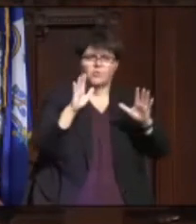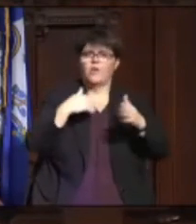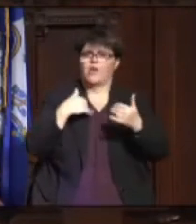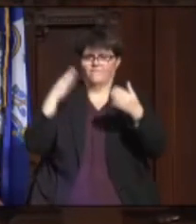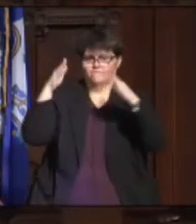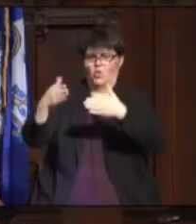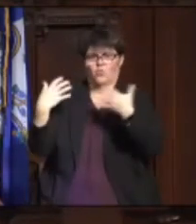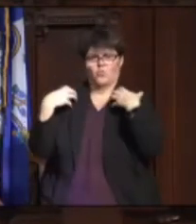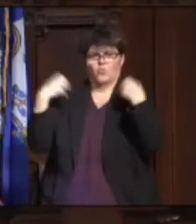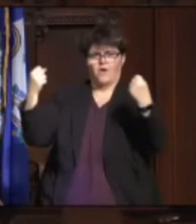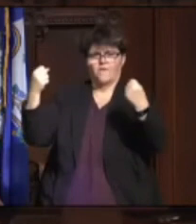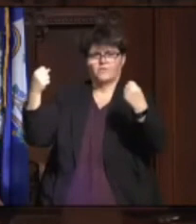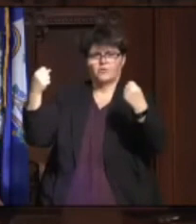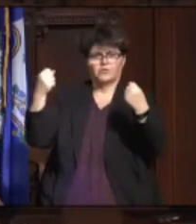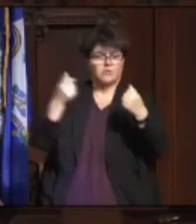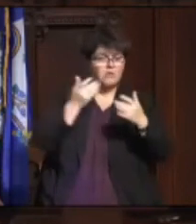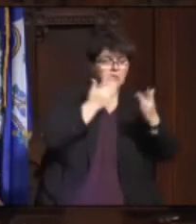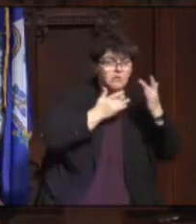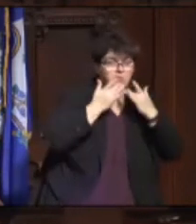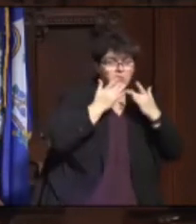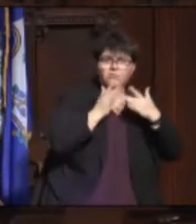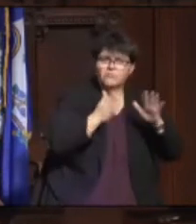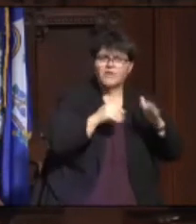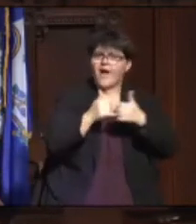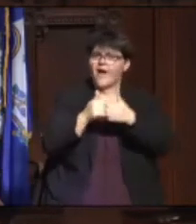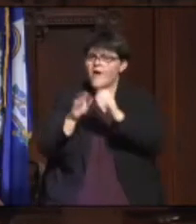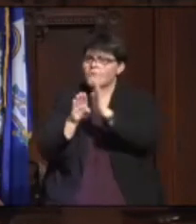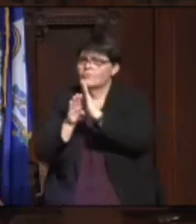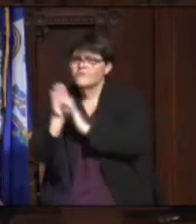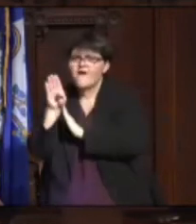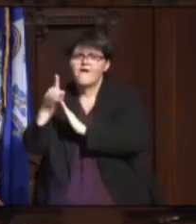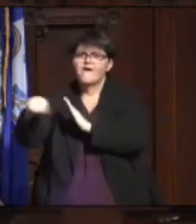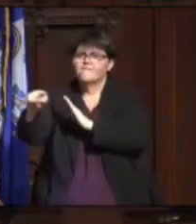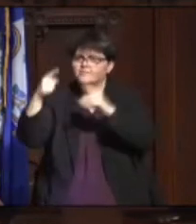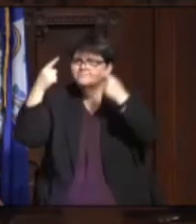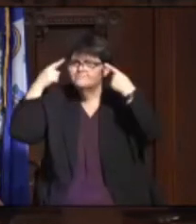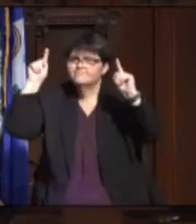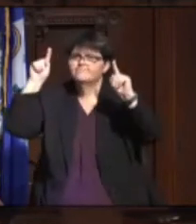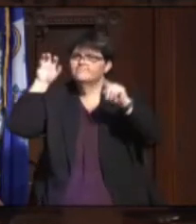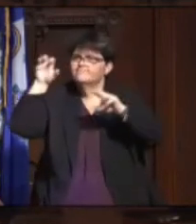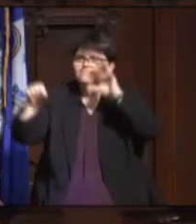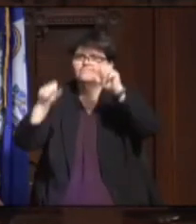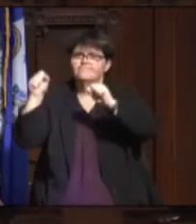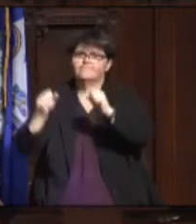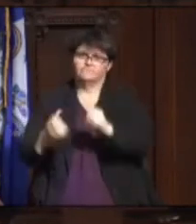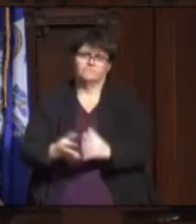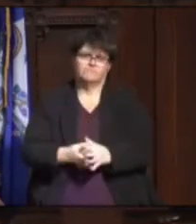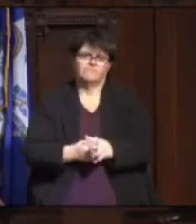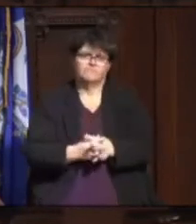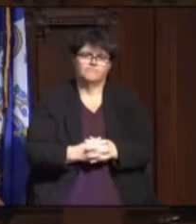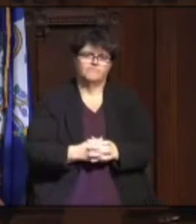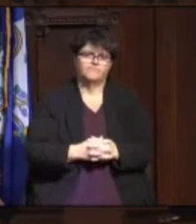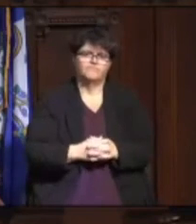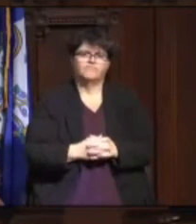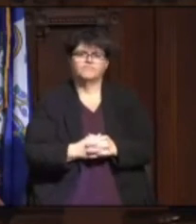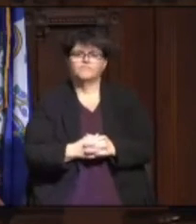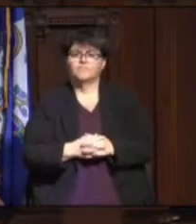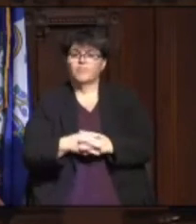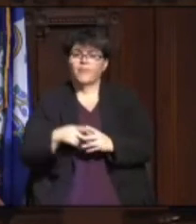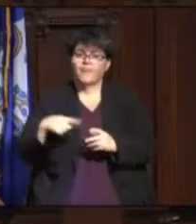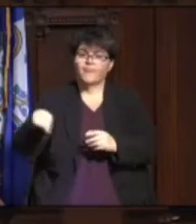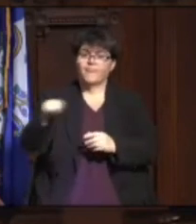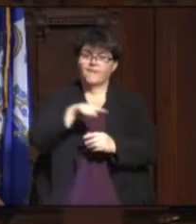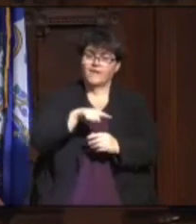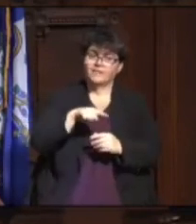to opportunity. And none of this would be possible without